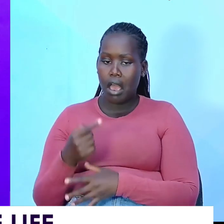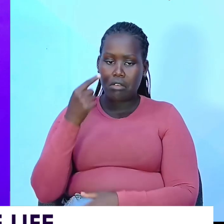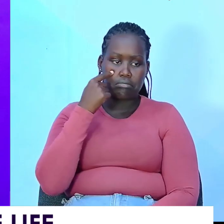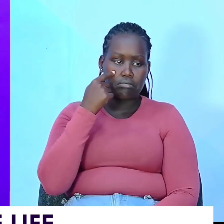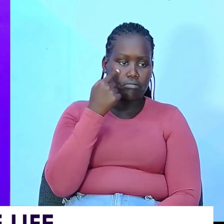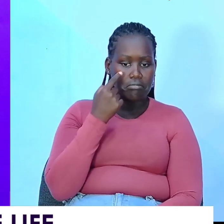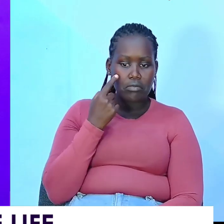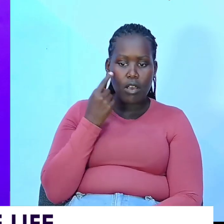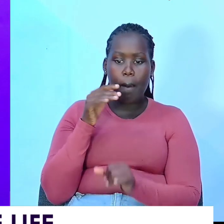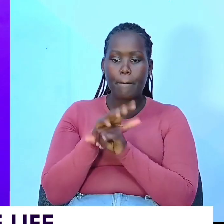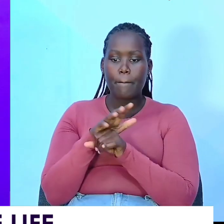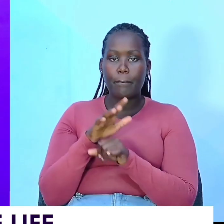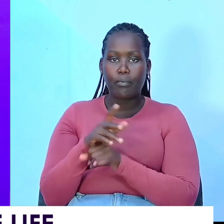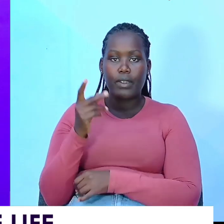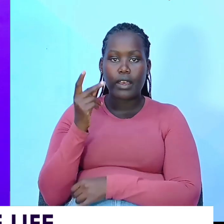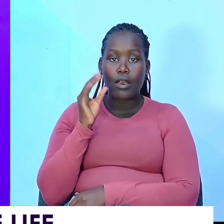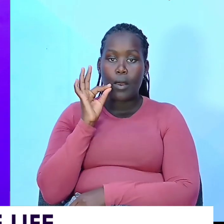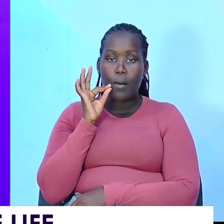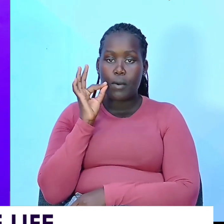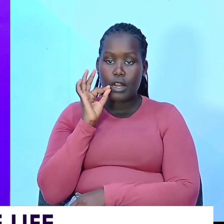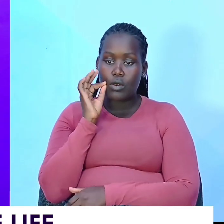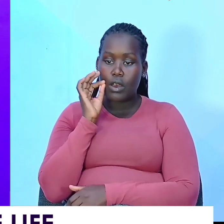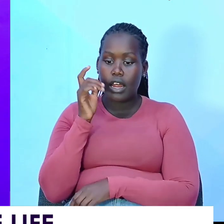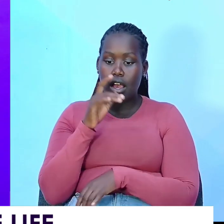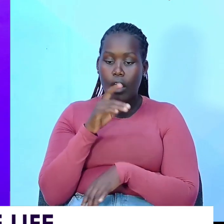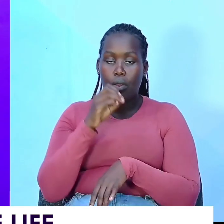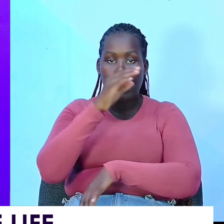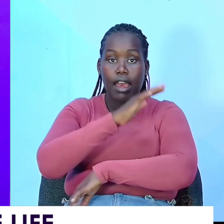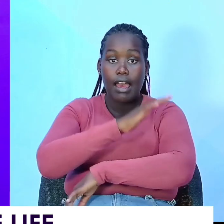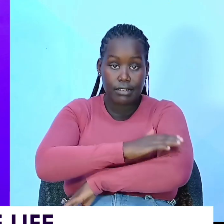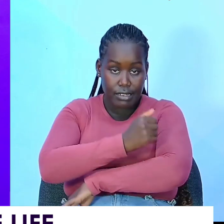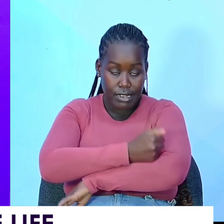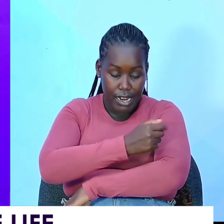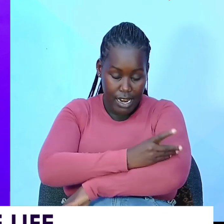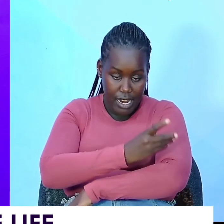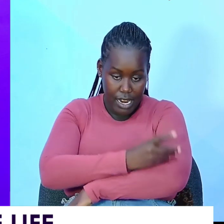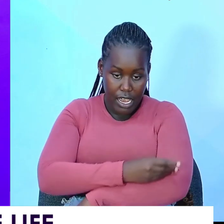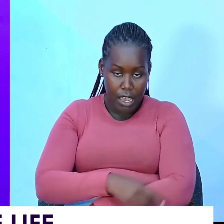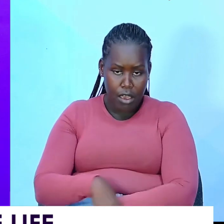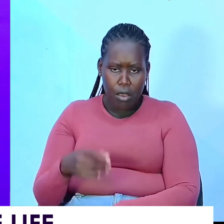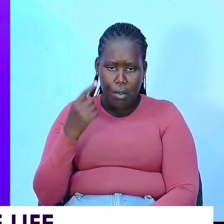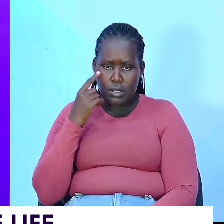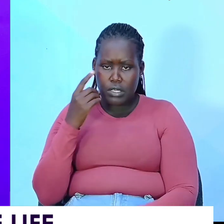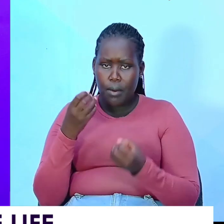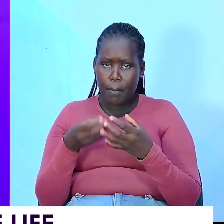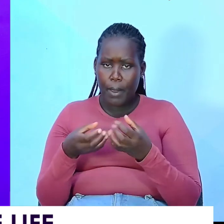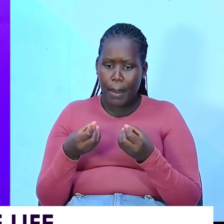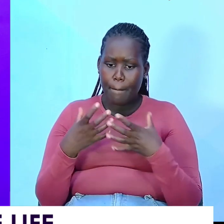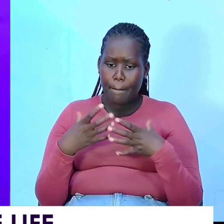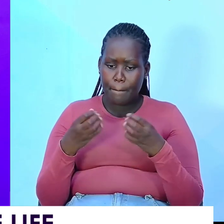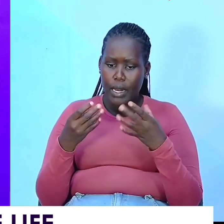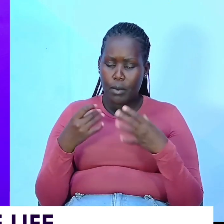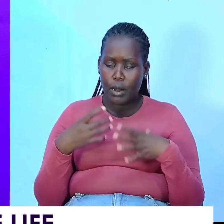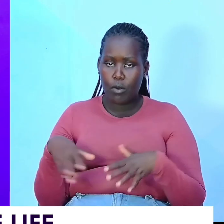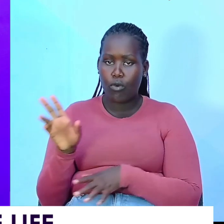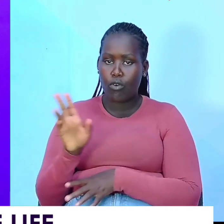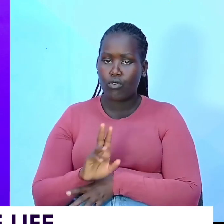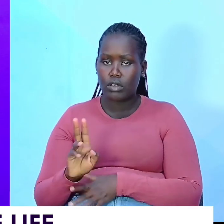and it's during the day, and you see young people lighting marijuana and doing all manner